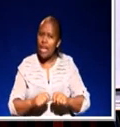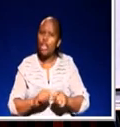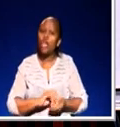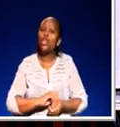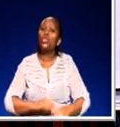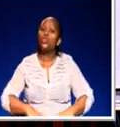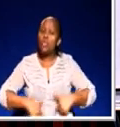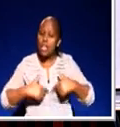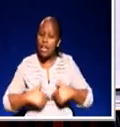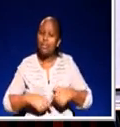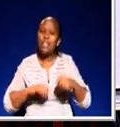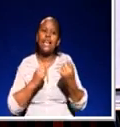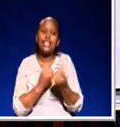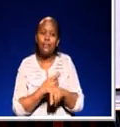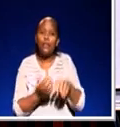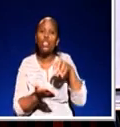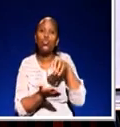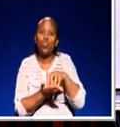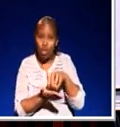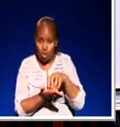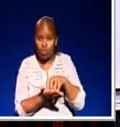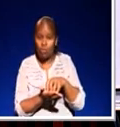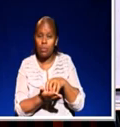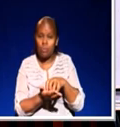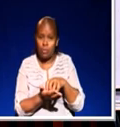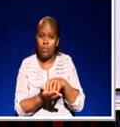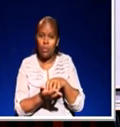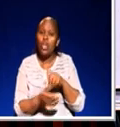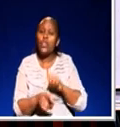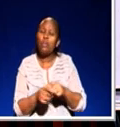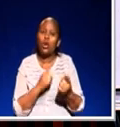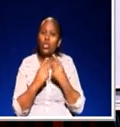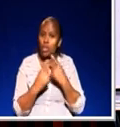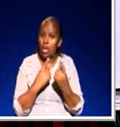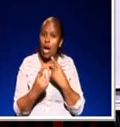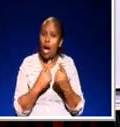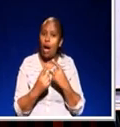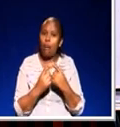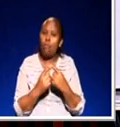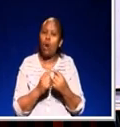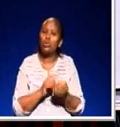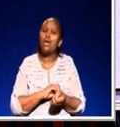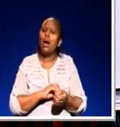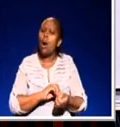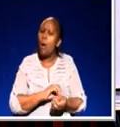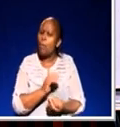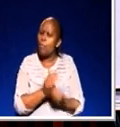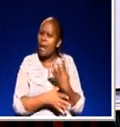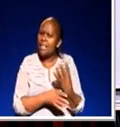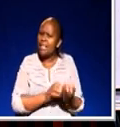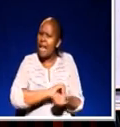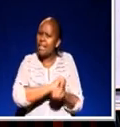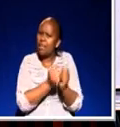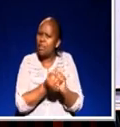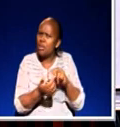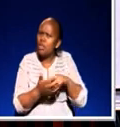on a given situation or circumstance. So when we are talking about plants adapting, what do we exactly